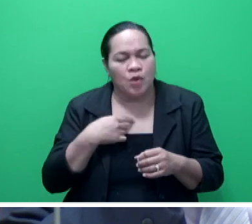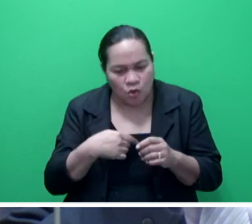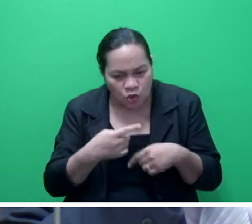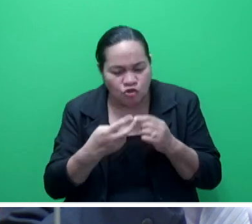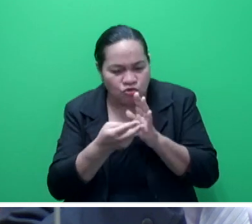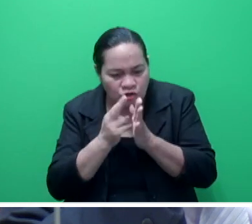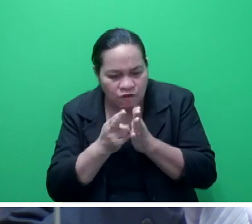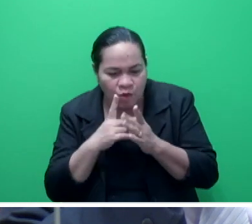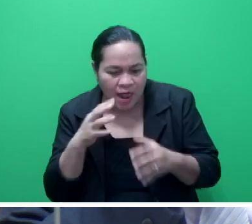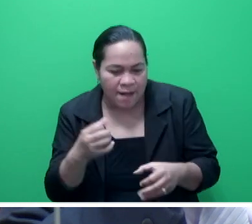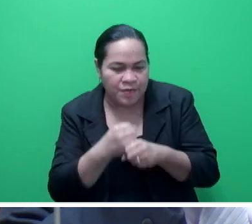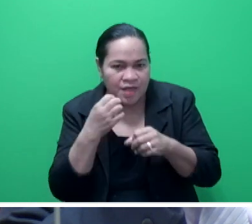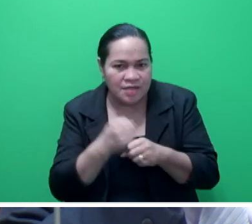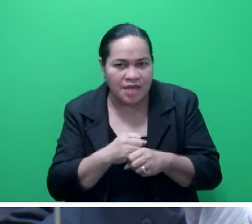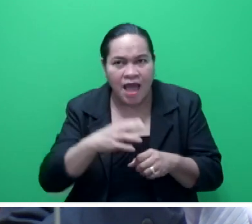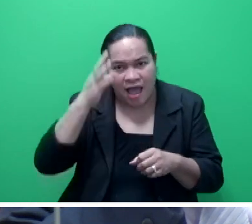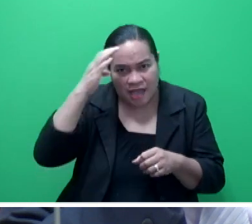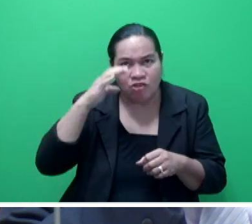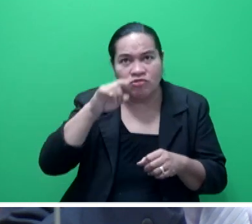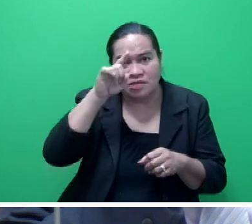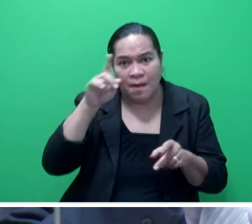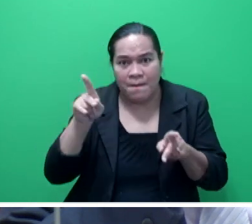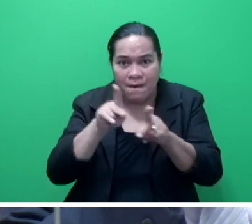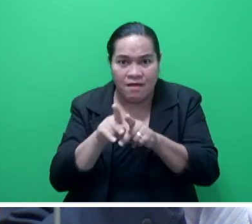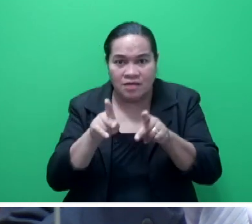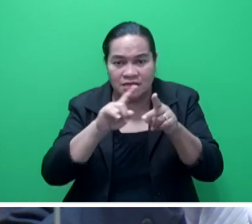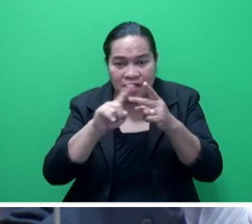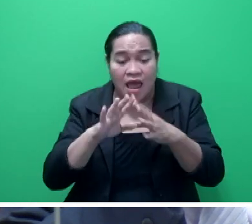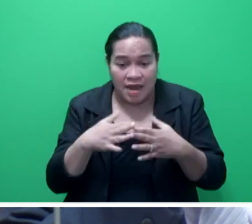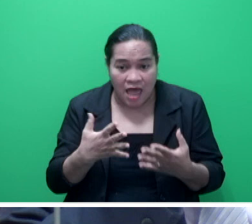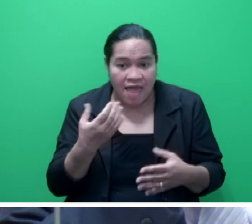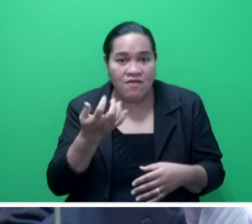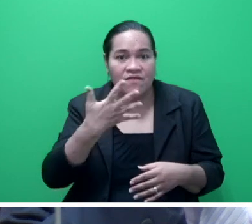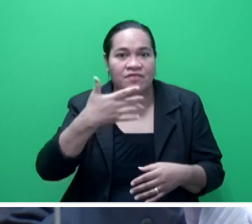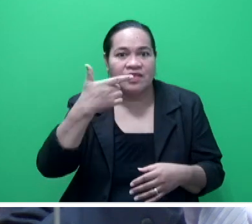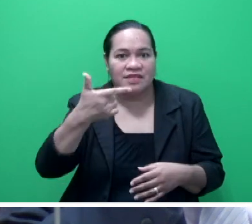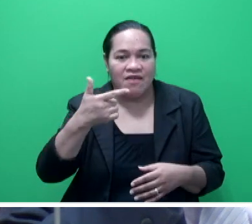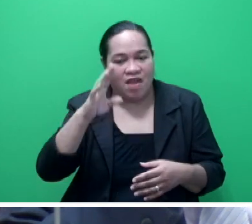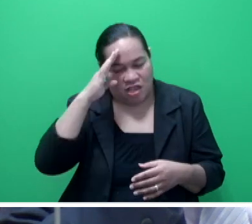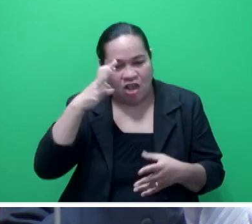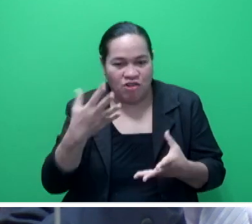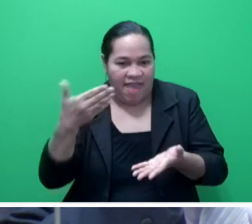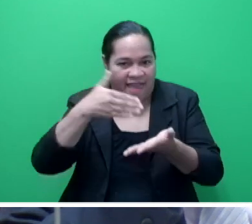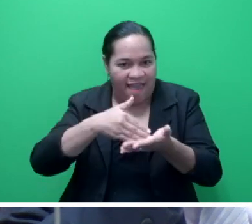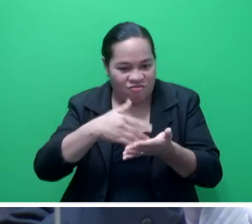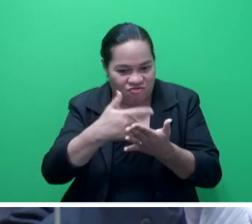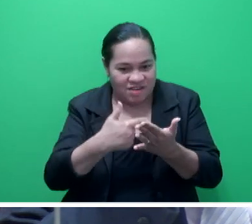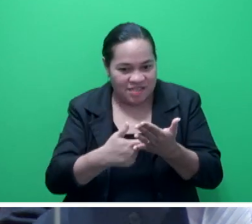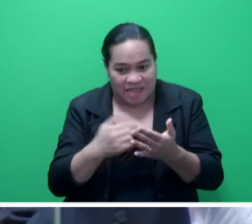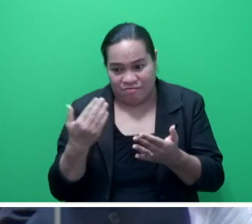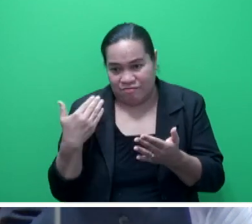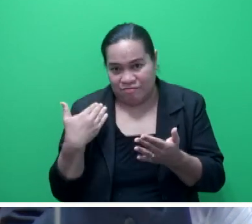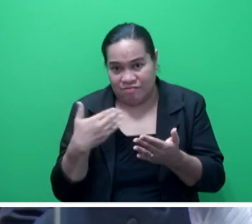our travel partner countries, and now we have 57 countries added to this particular list, and the most recent